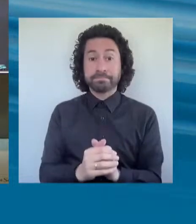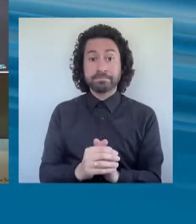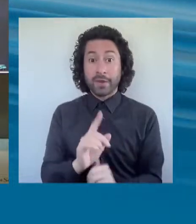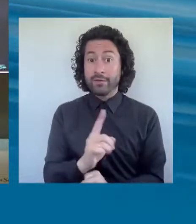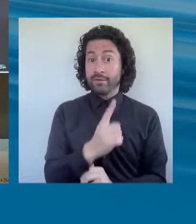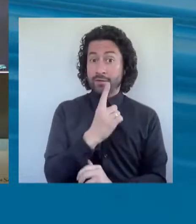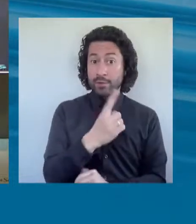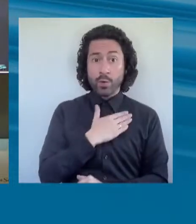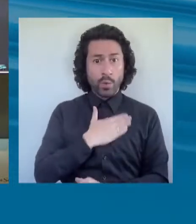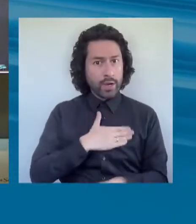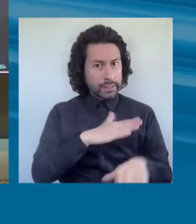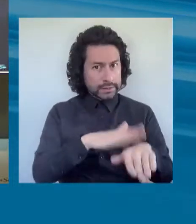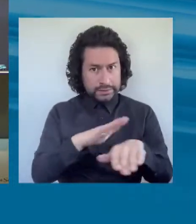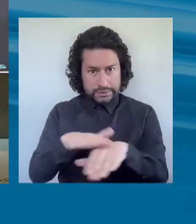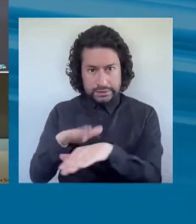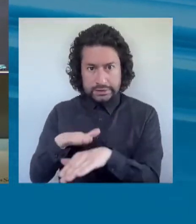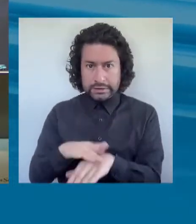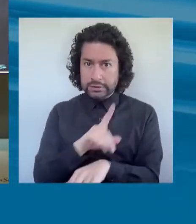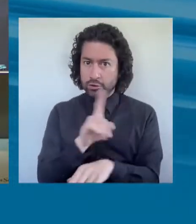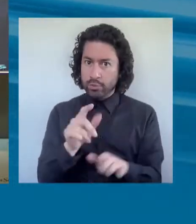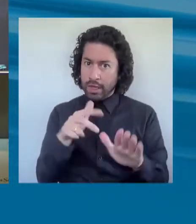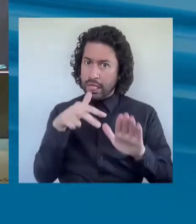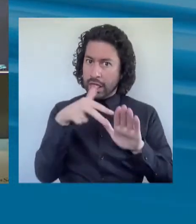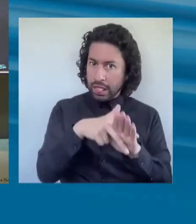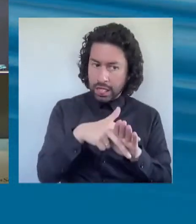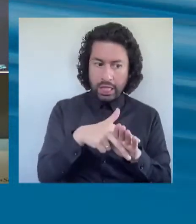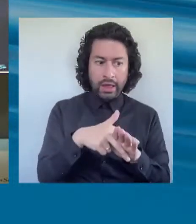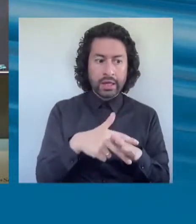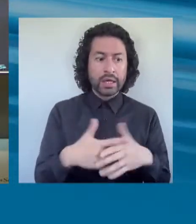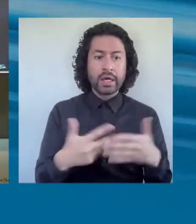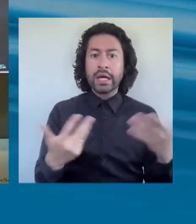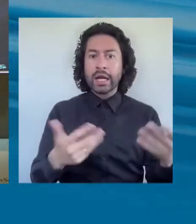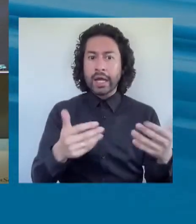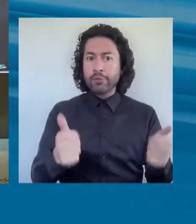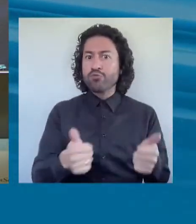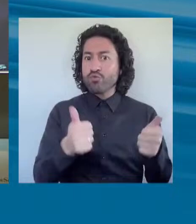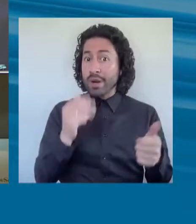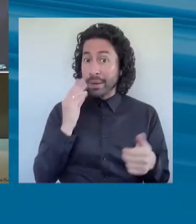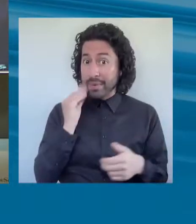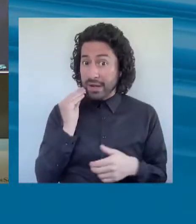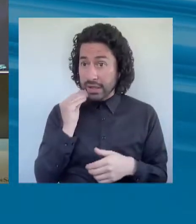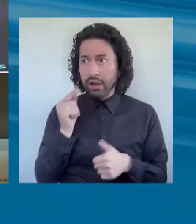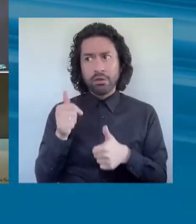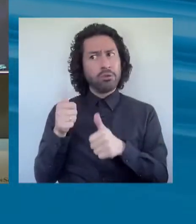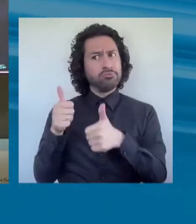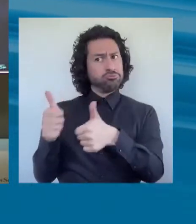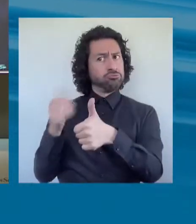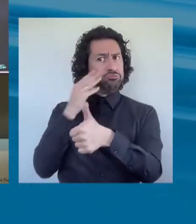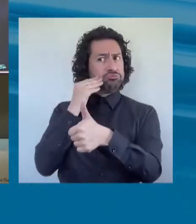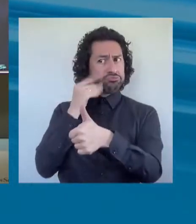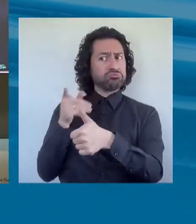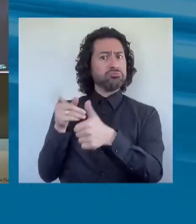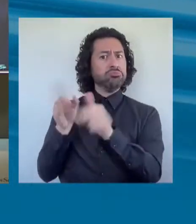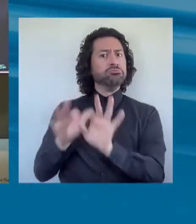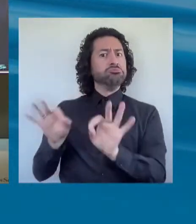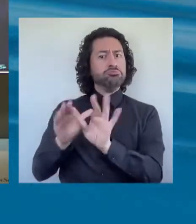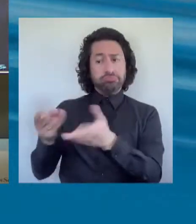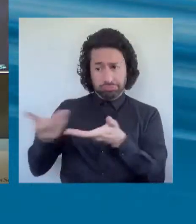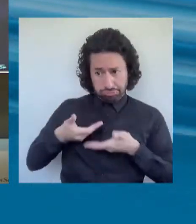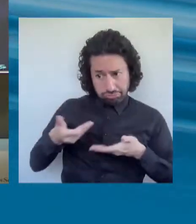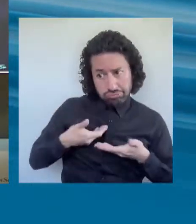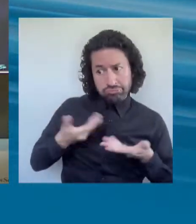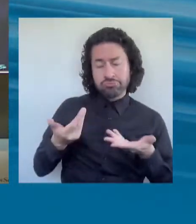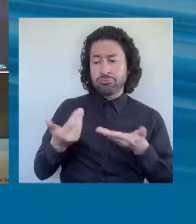and foremost, I would like to bring your attention that we should not fall in the trap of good practices. They may be important and shed